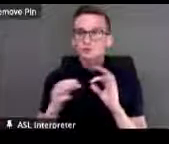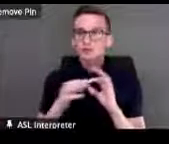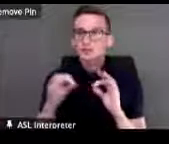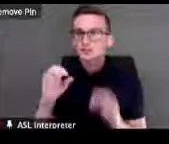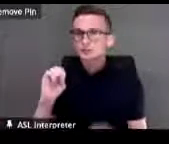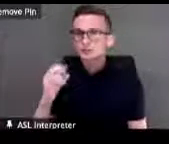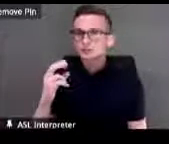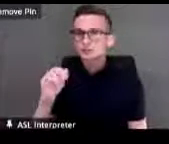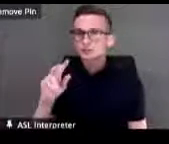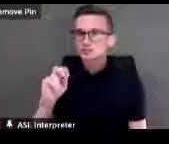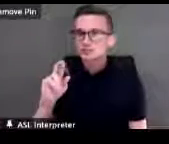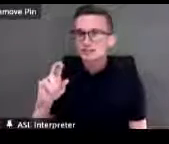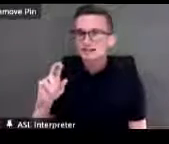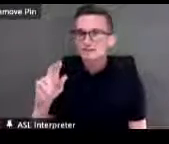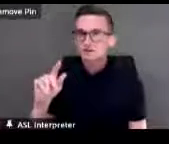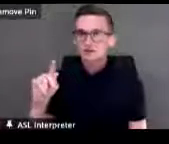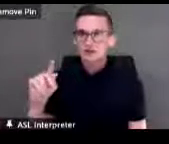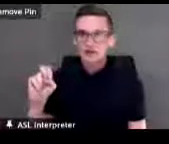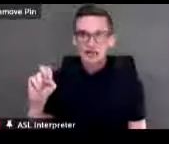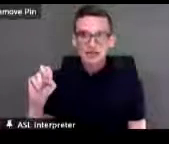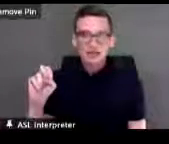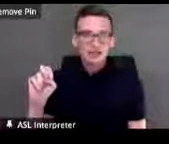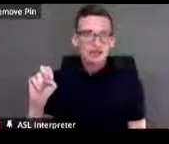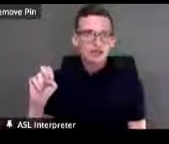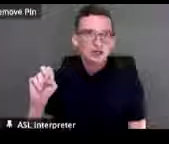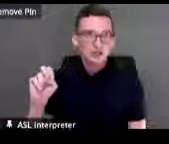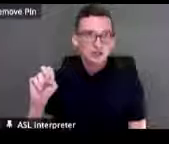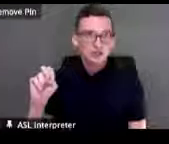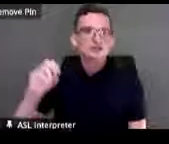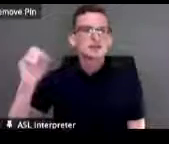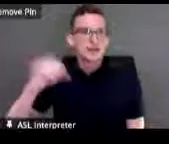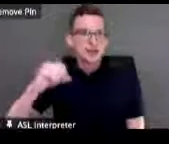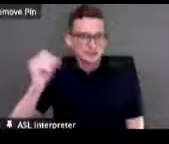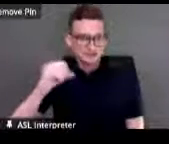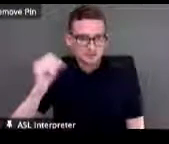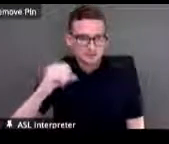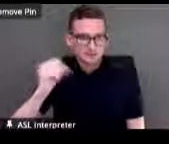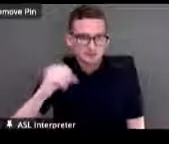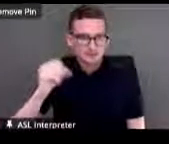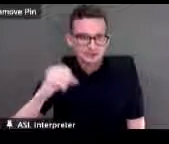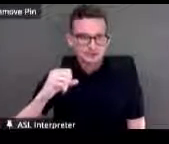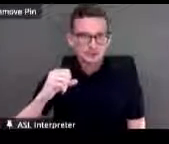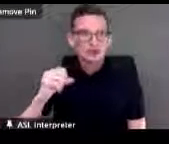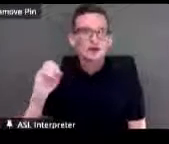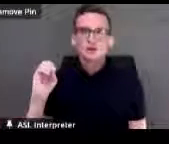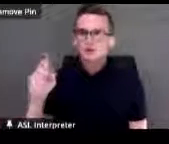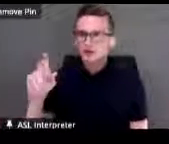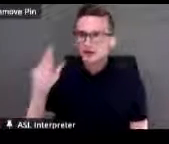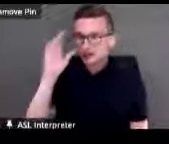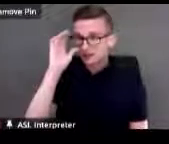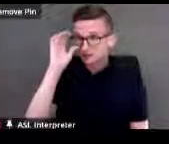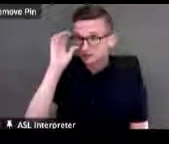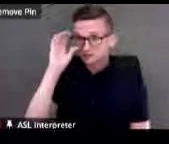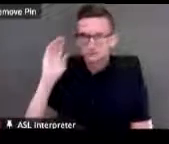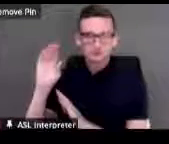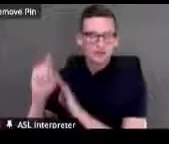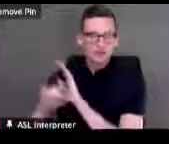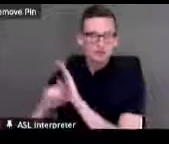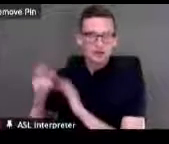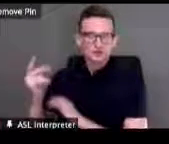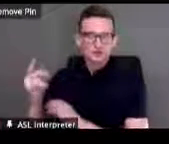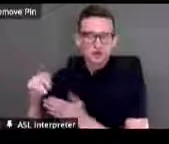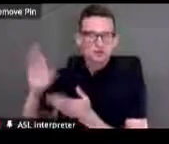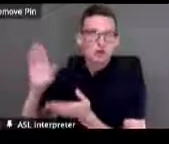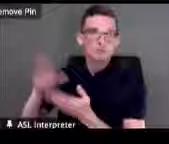Shaver Lake? Yes. Okay. And yes, and